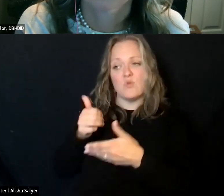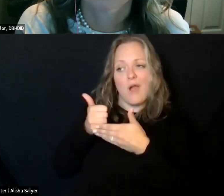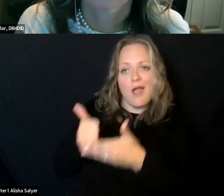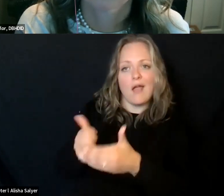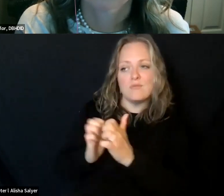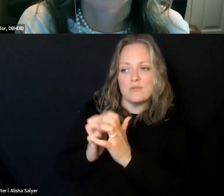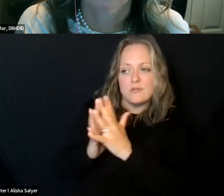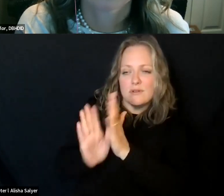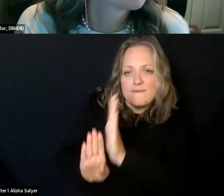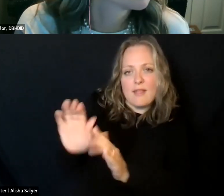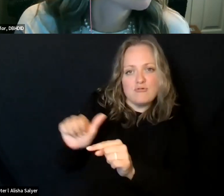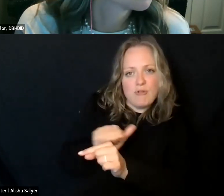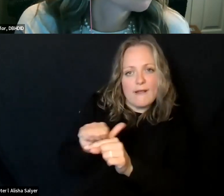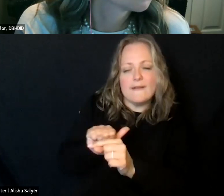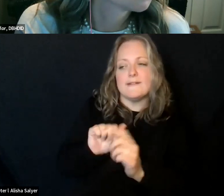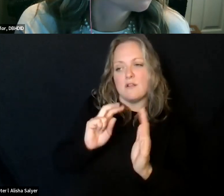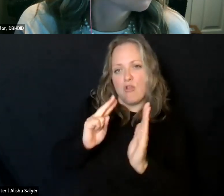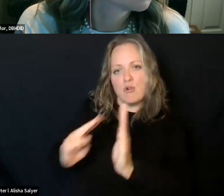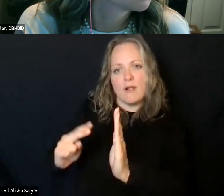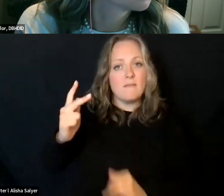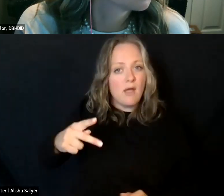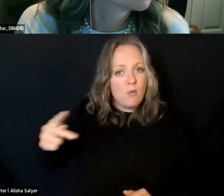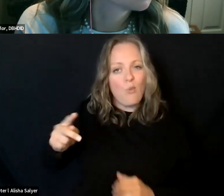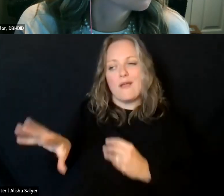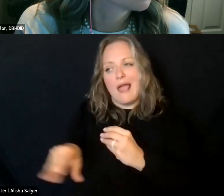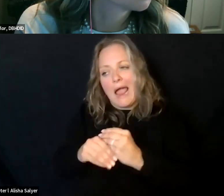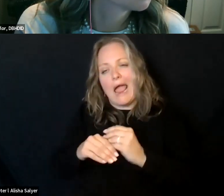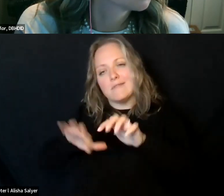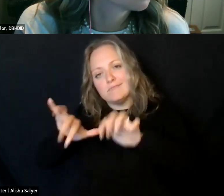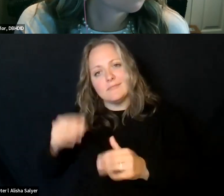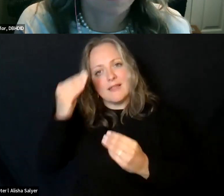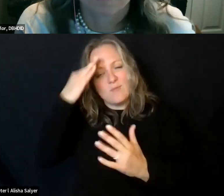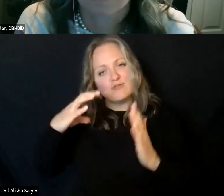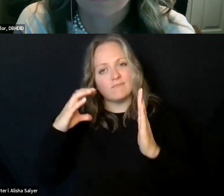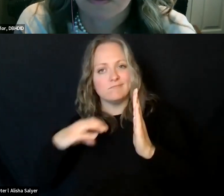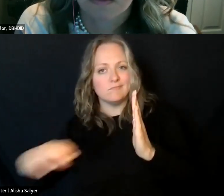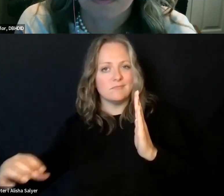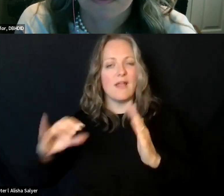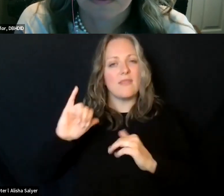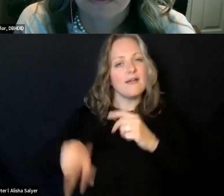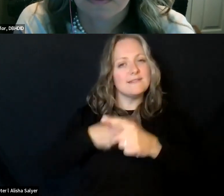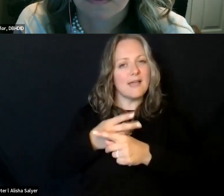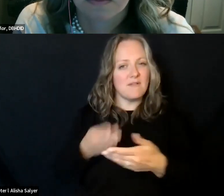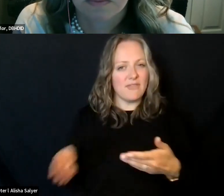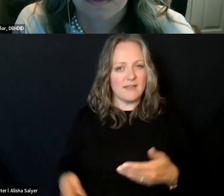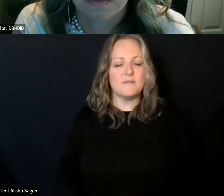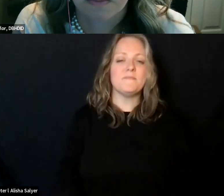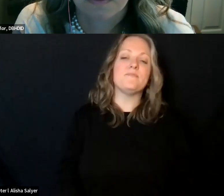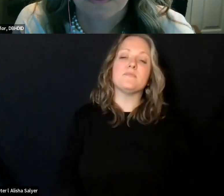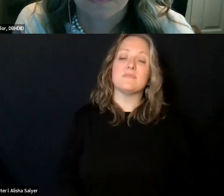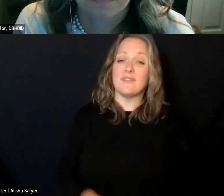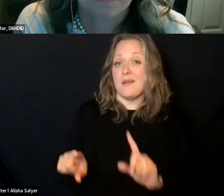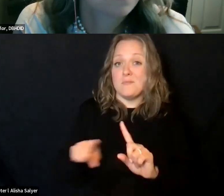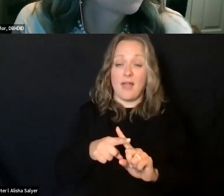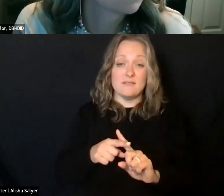at the PowerPoint slides, adding information, those types of things. And as well, just